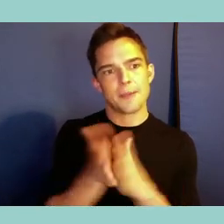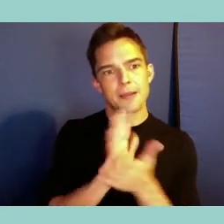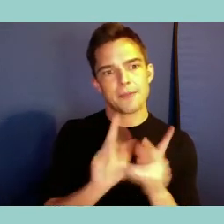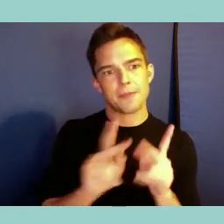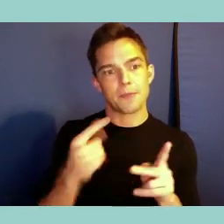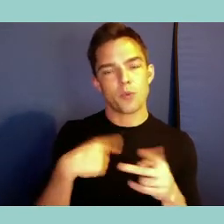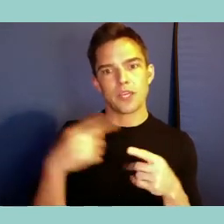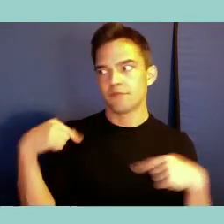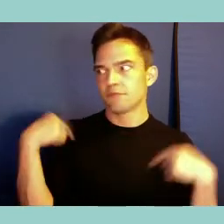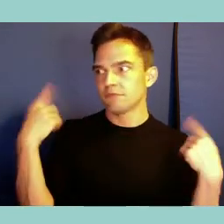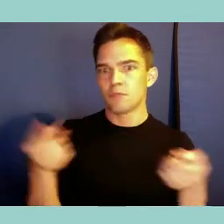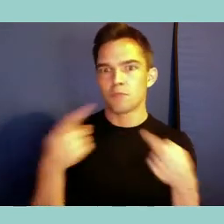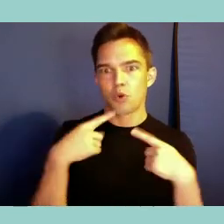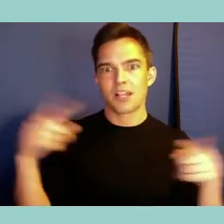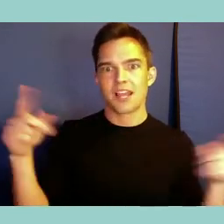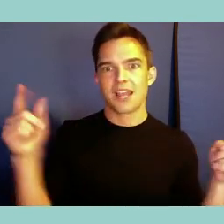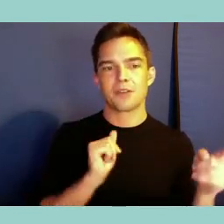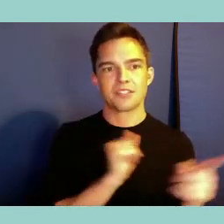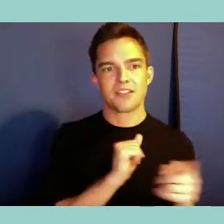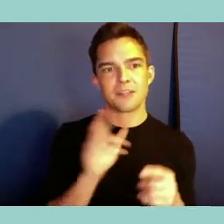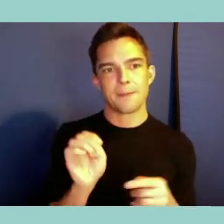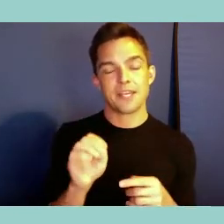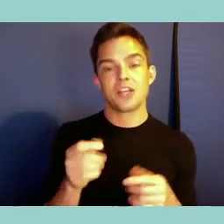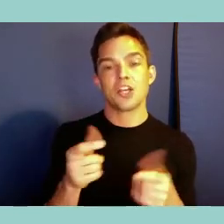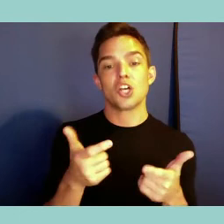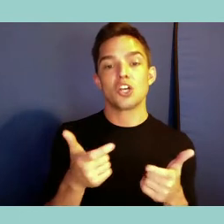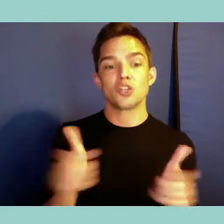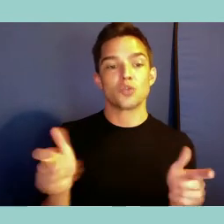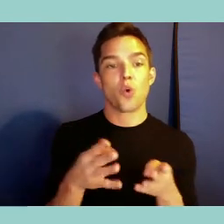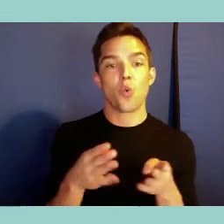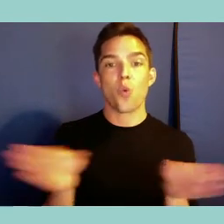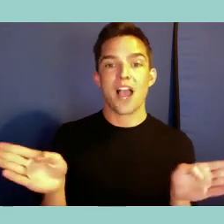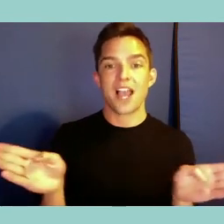to be, the people of a true, wide welcome.